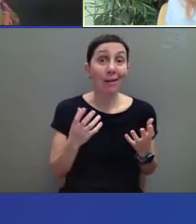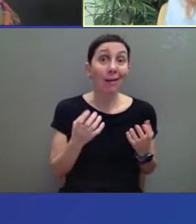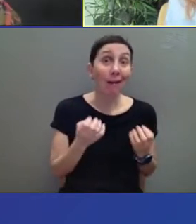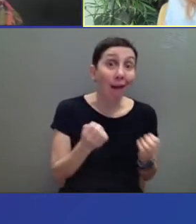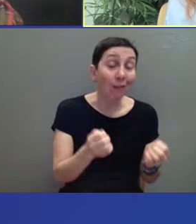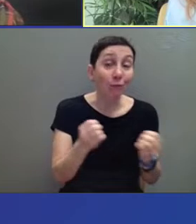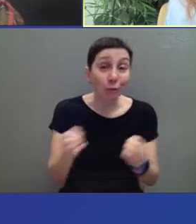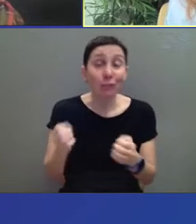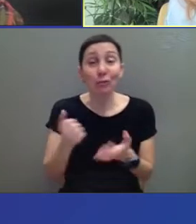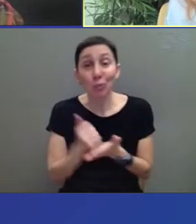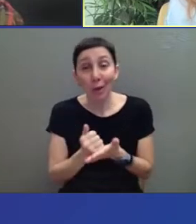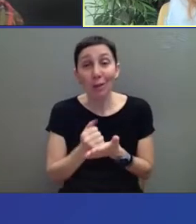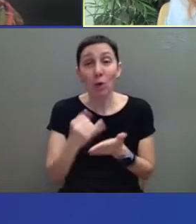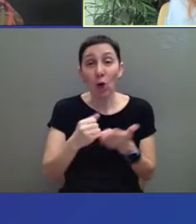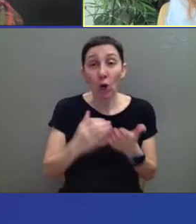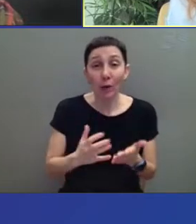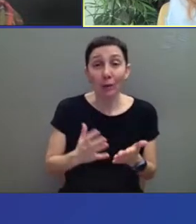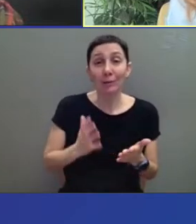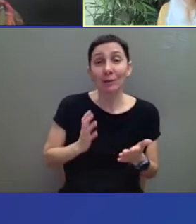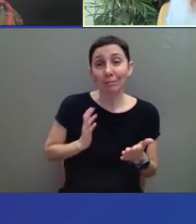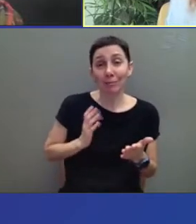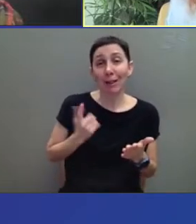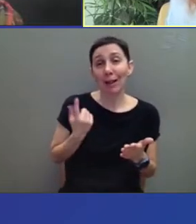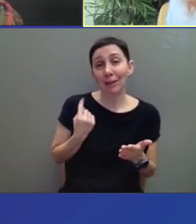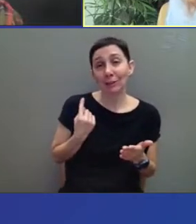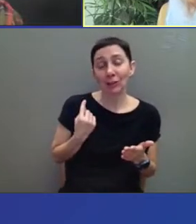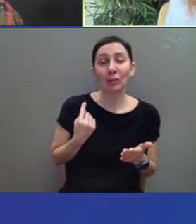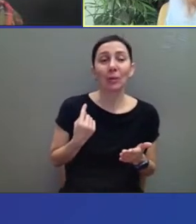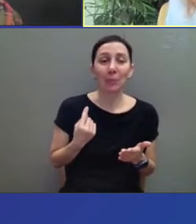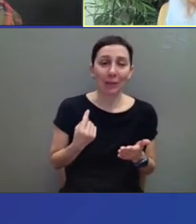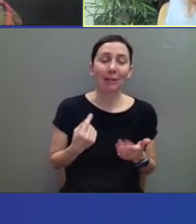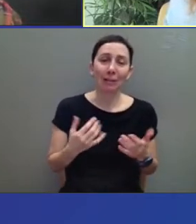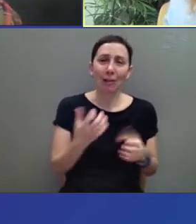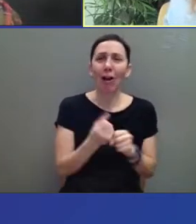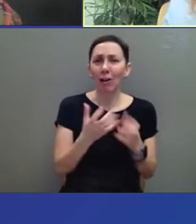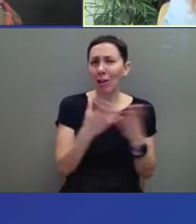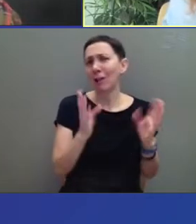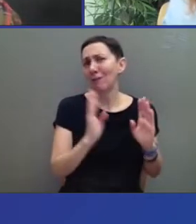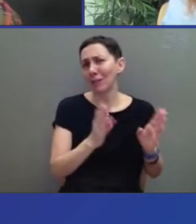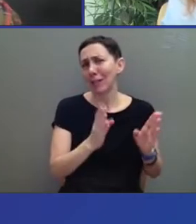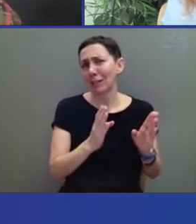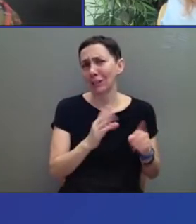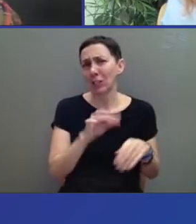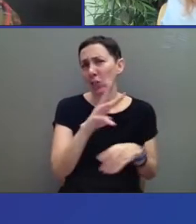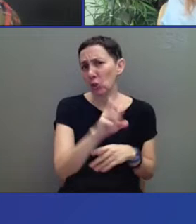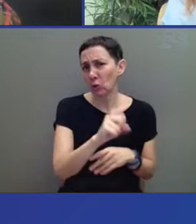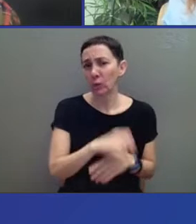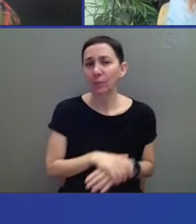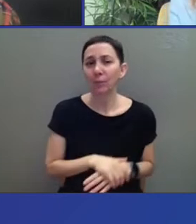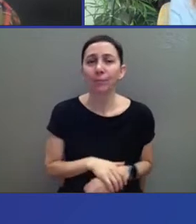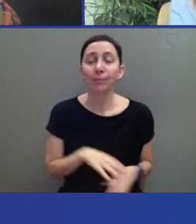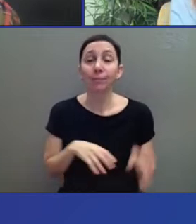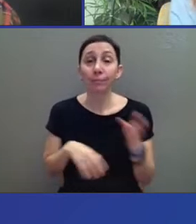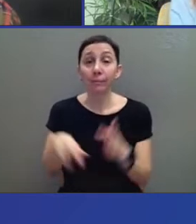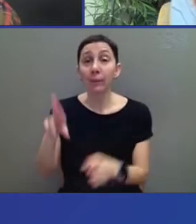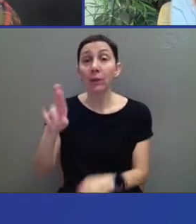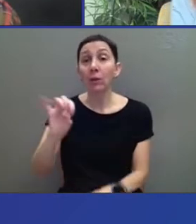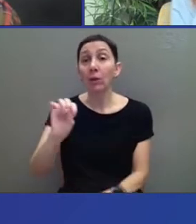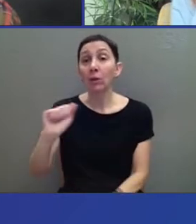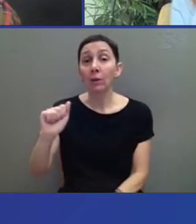but one that had a lot of spotlight shown on it. Risa, tell us